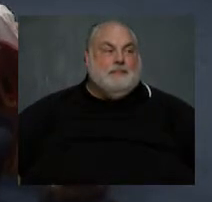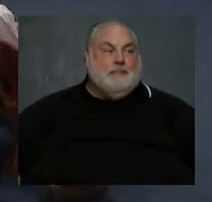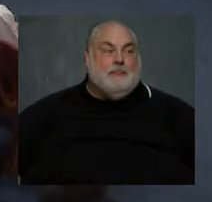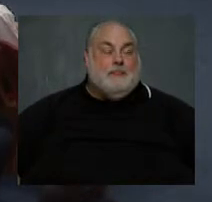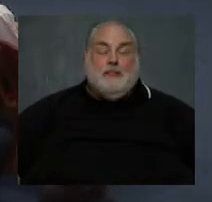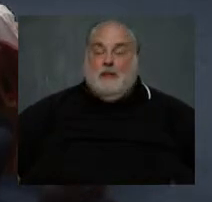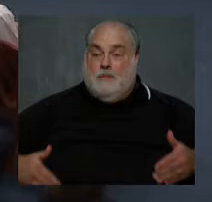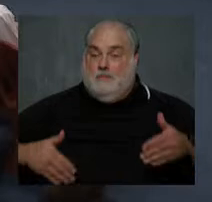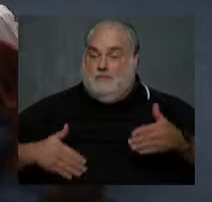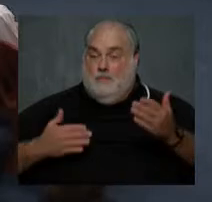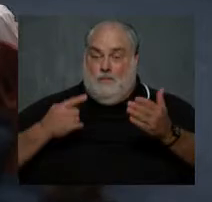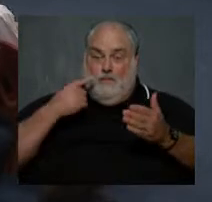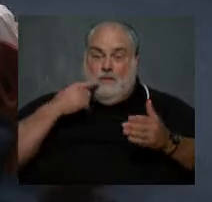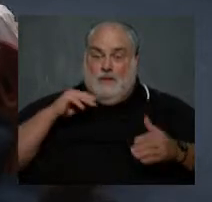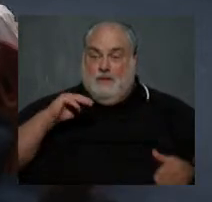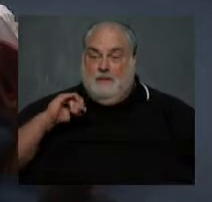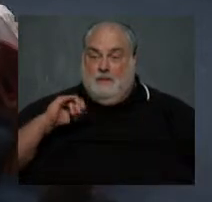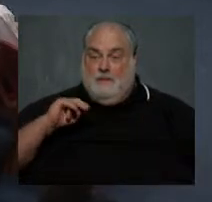Do I hear a motion for the minutes?